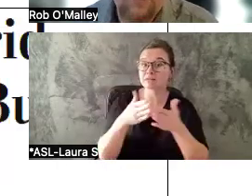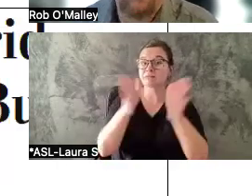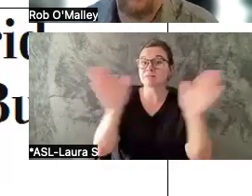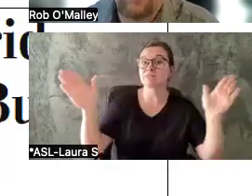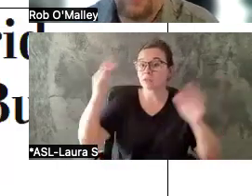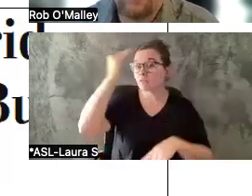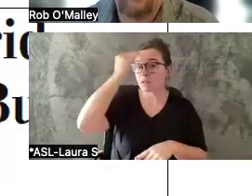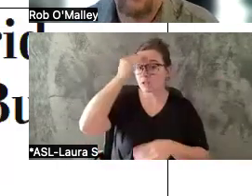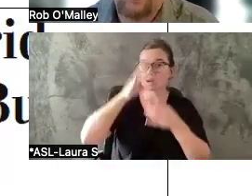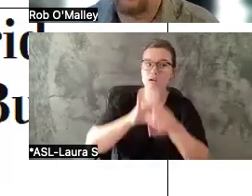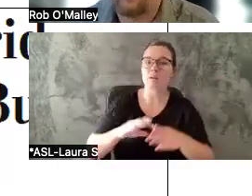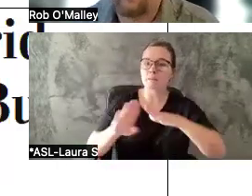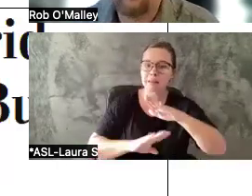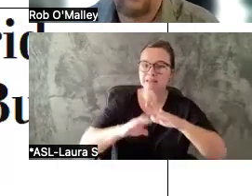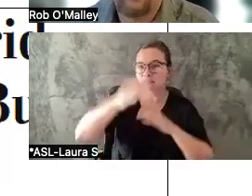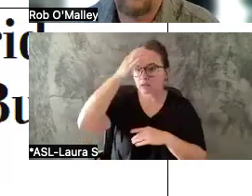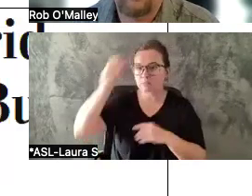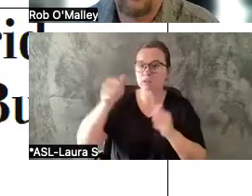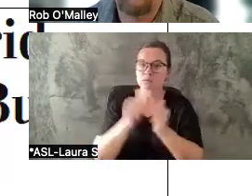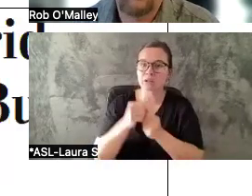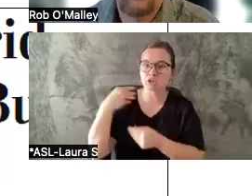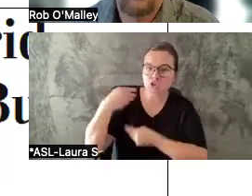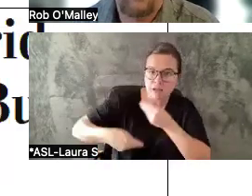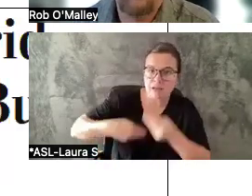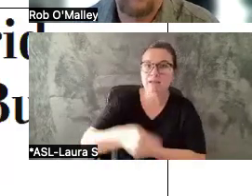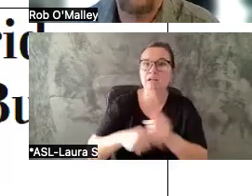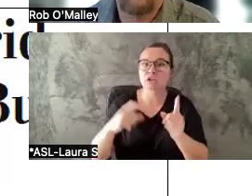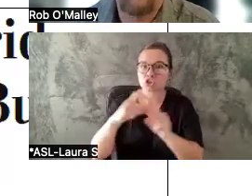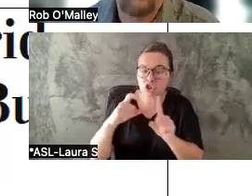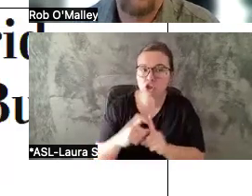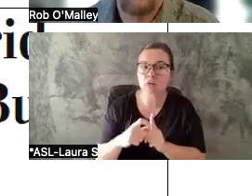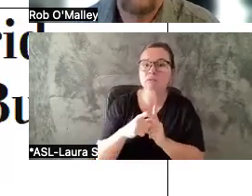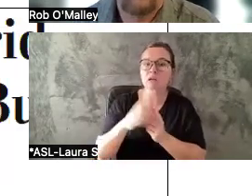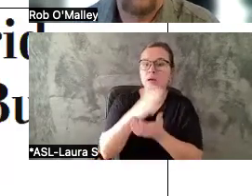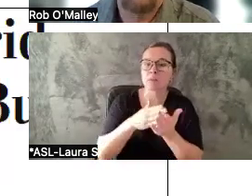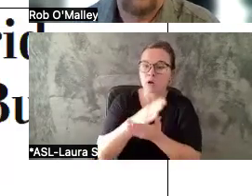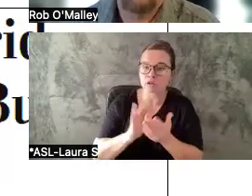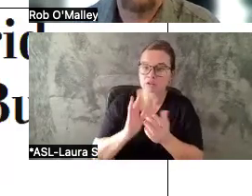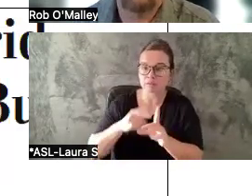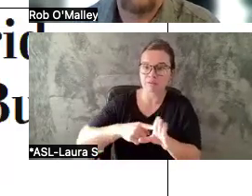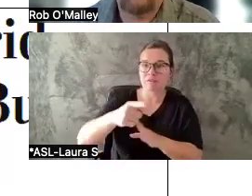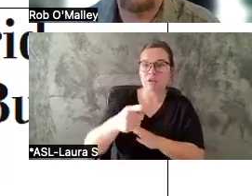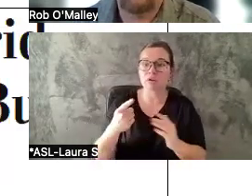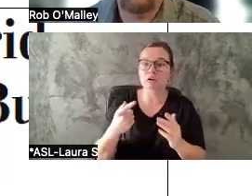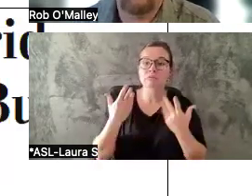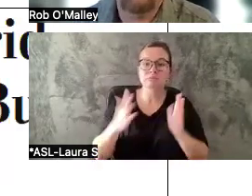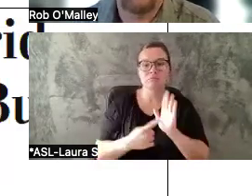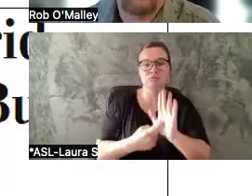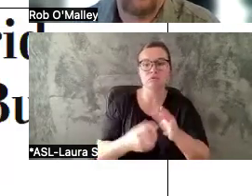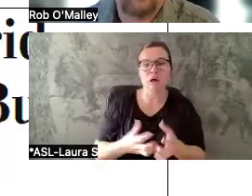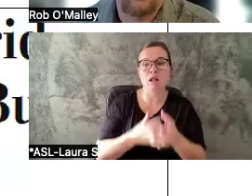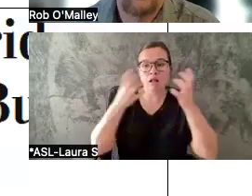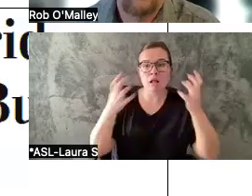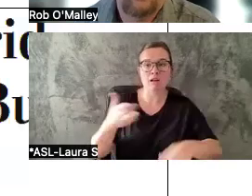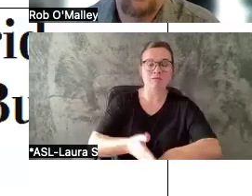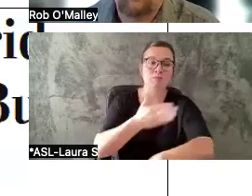basic concepts in genetics, genetic terms, and elements of the field have shown a lot of improvement over the